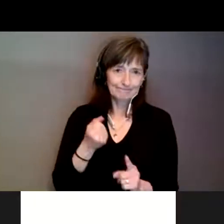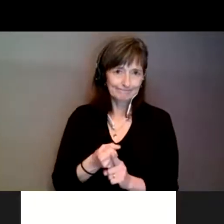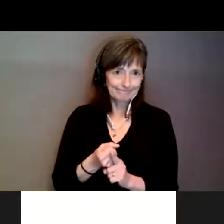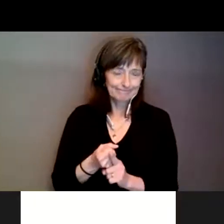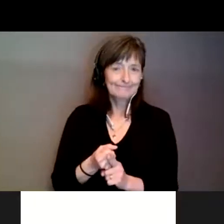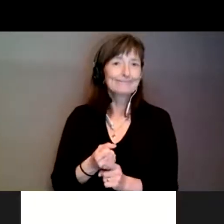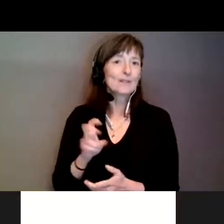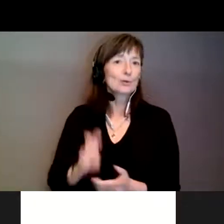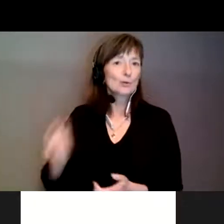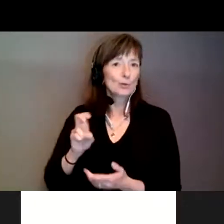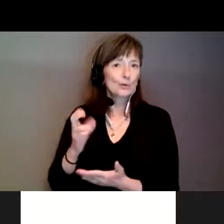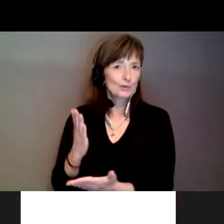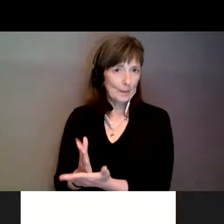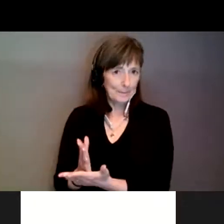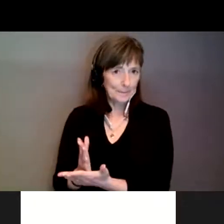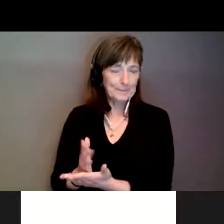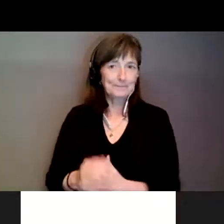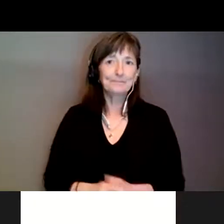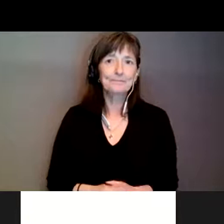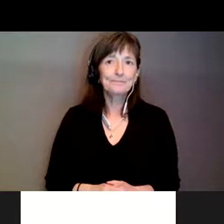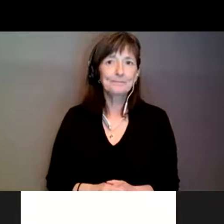was that